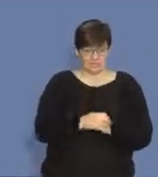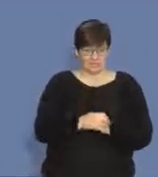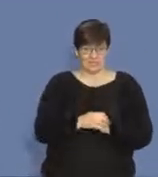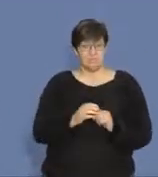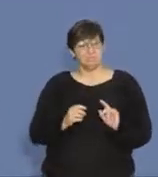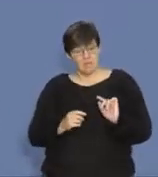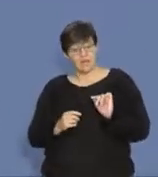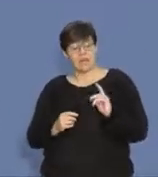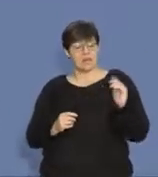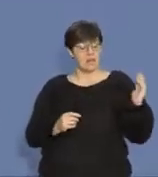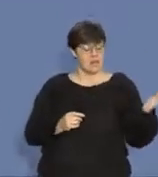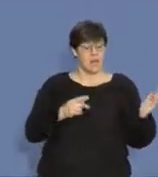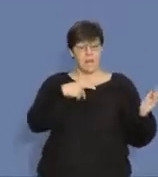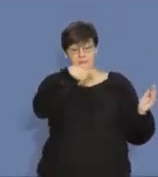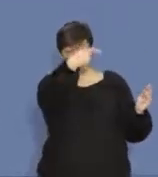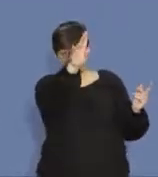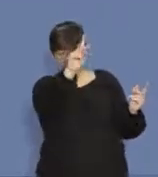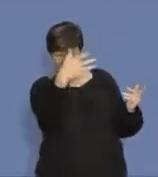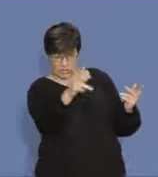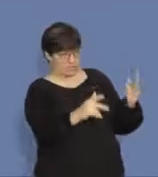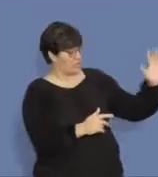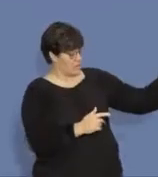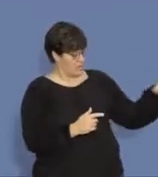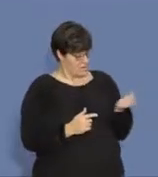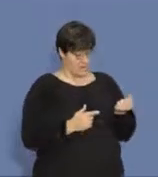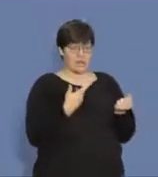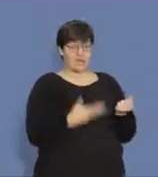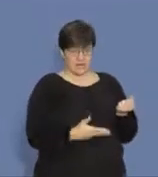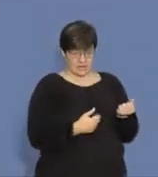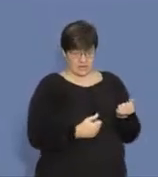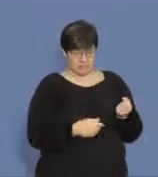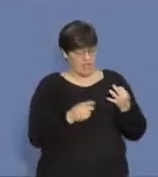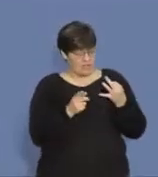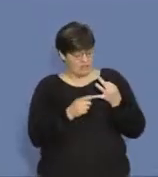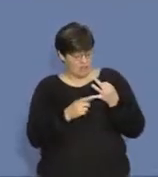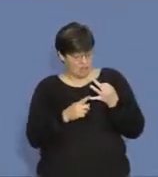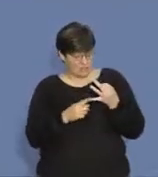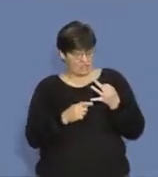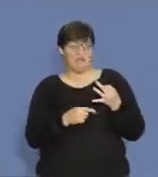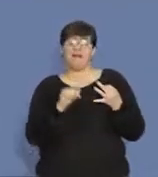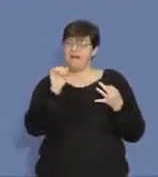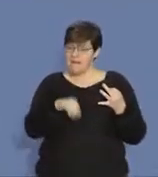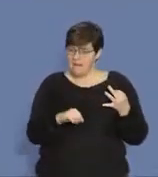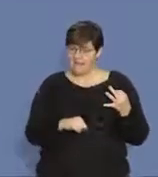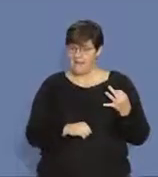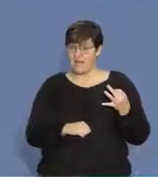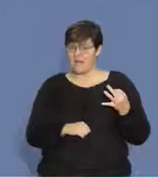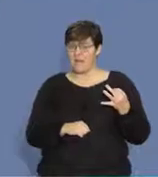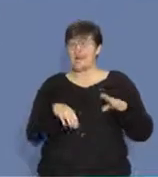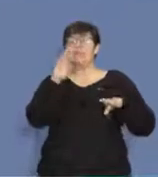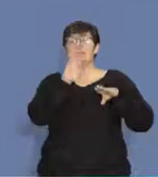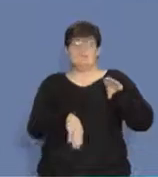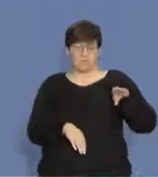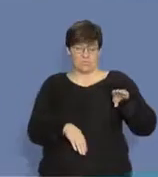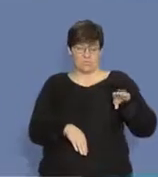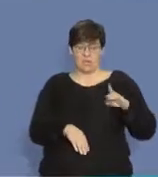back from SARS. Right, the third one is an interesting one. Yes, it deals with the discount that was given